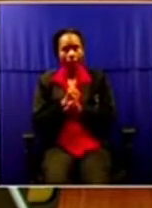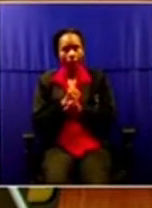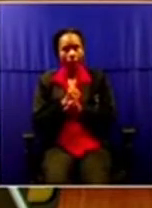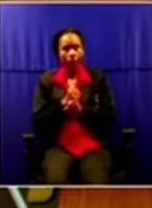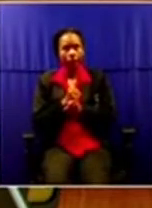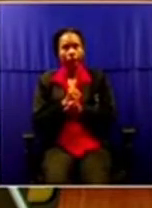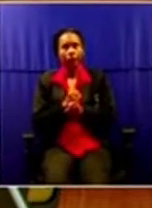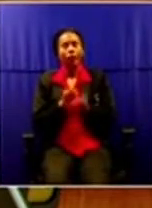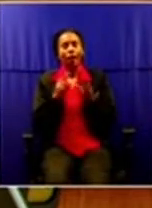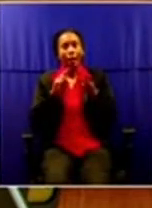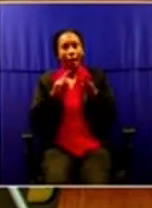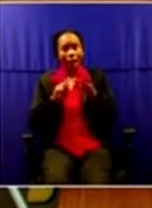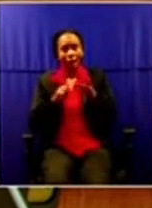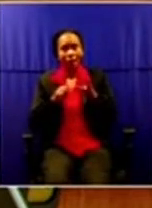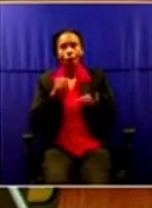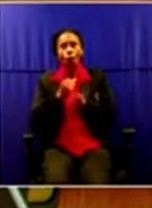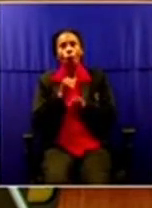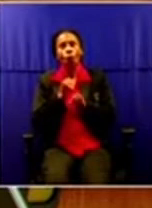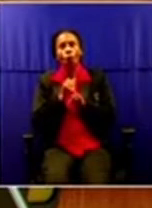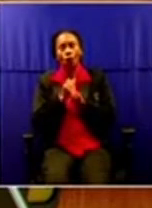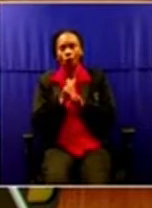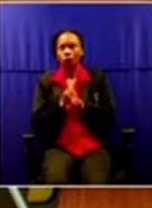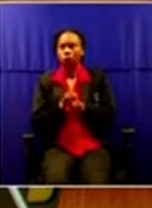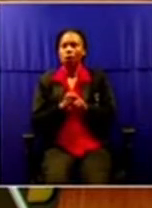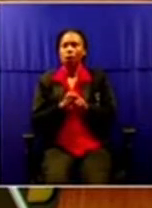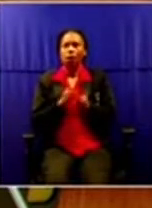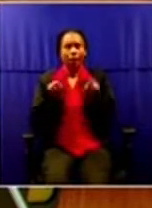robustly as the employment levels of men.